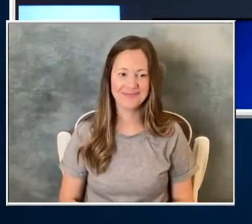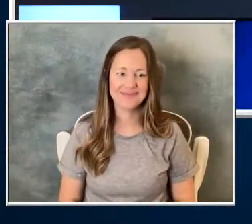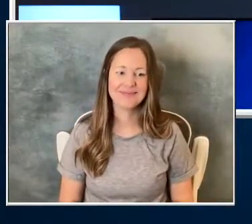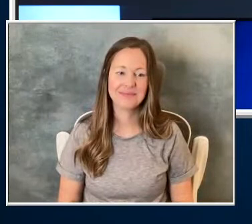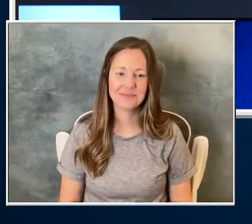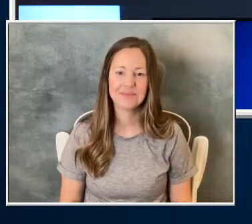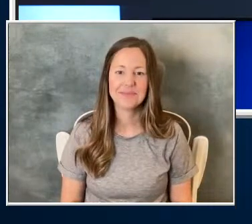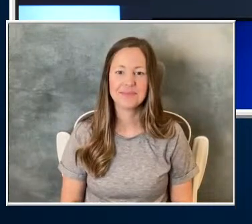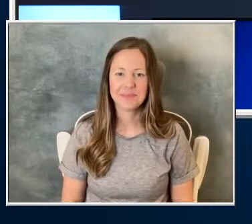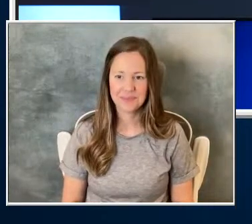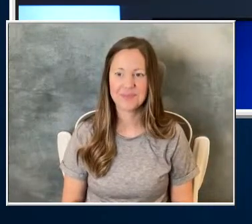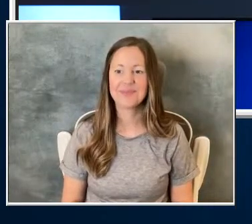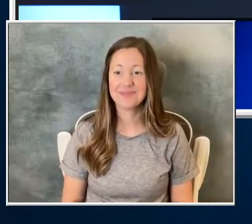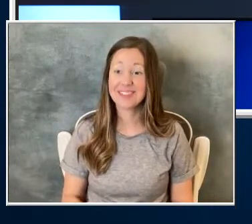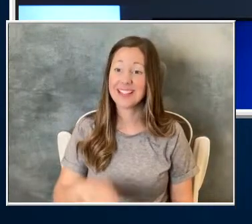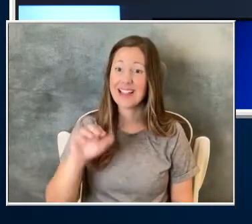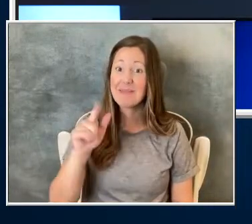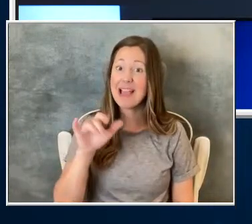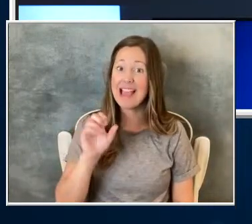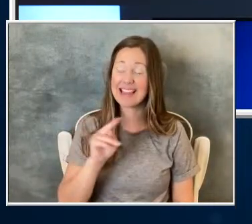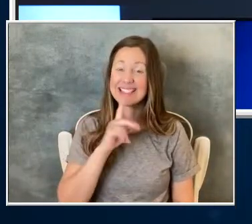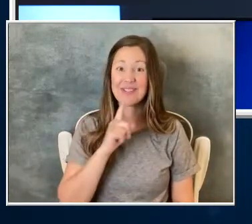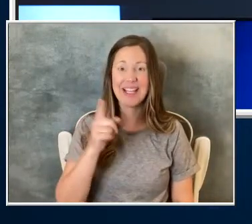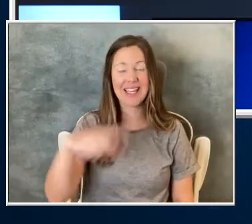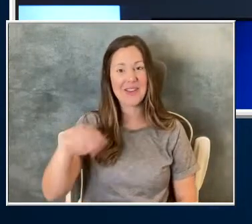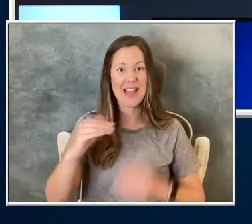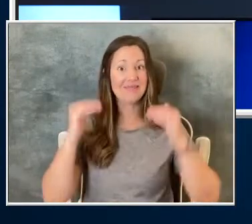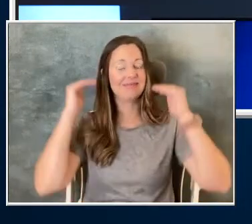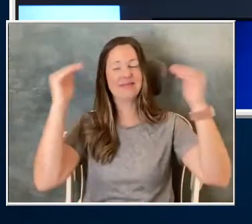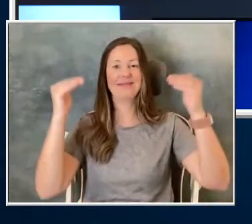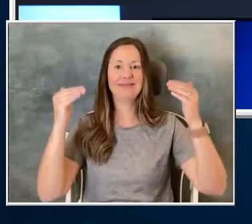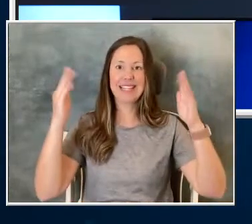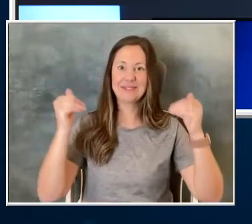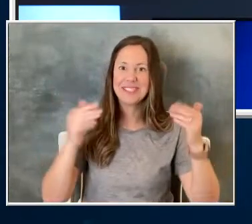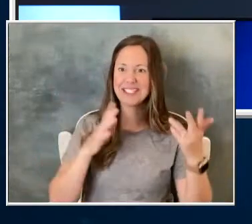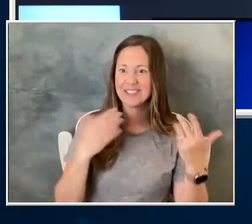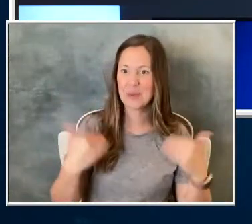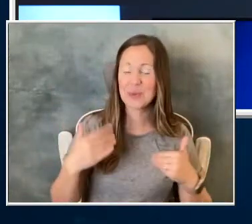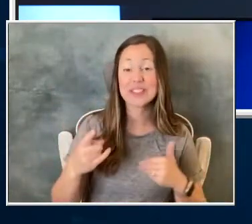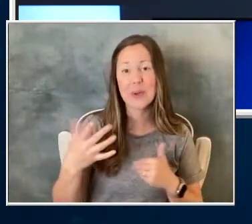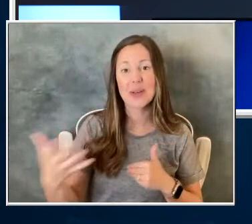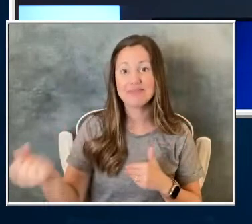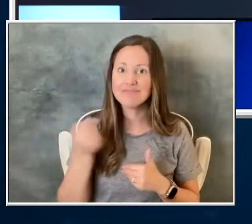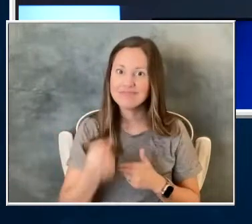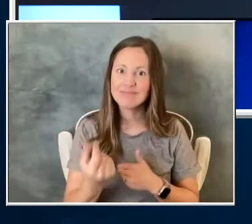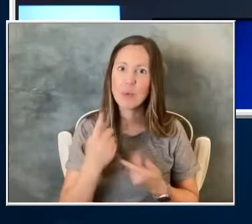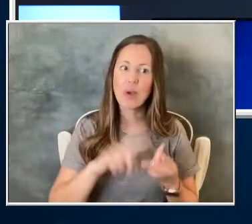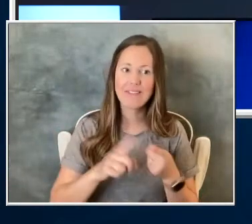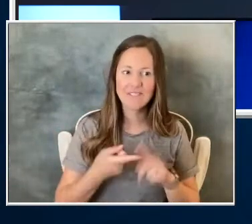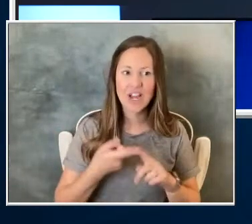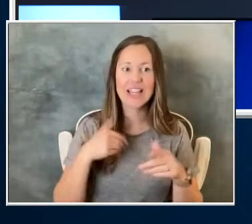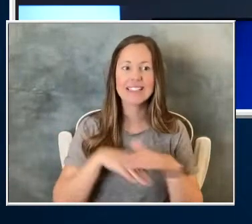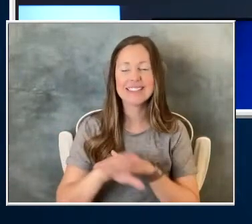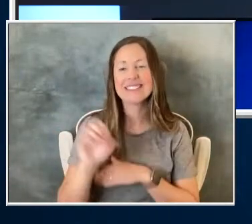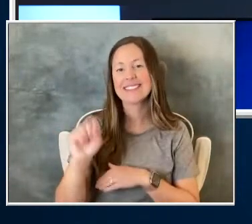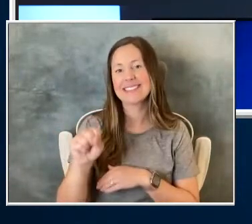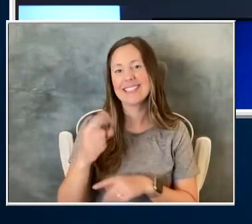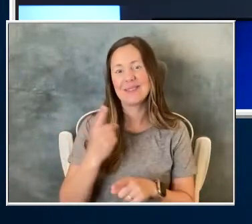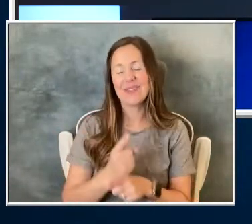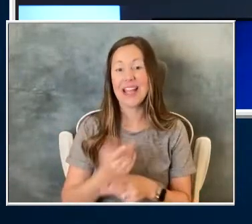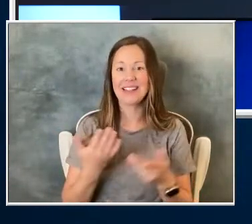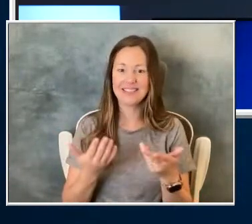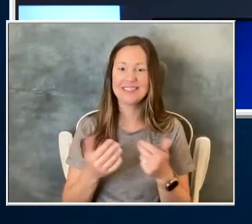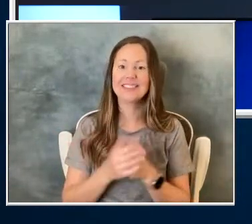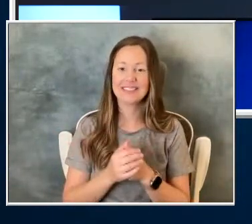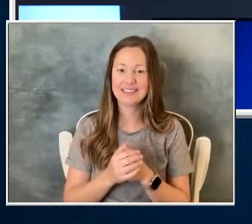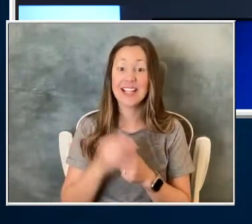pretty high. So I like what Micah said. Just grab one friend and go in there in that sisterhood and look out for each other. So if you can